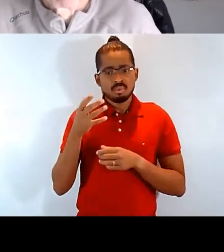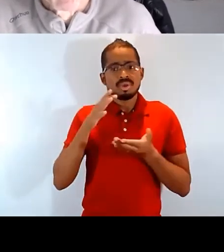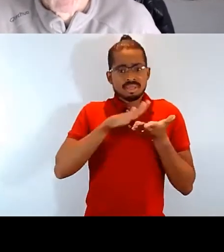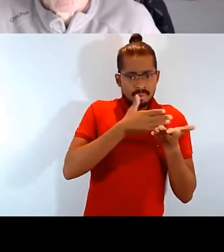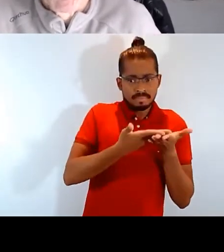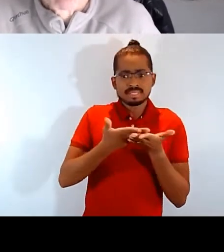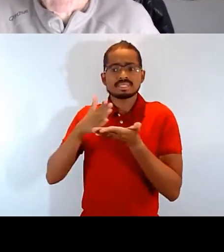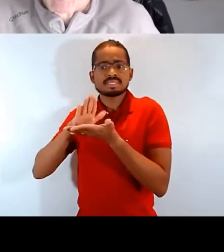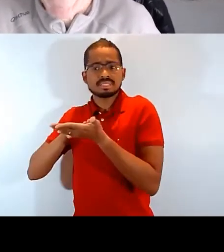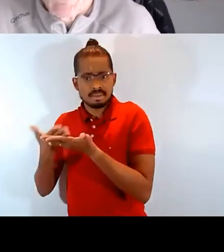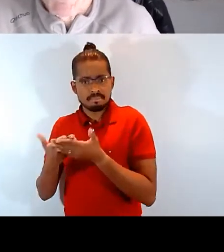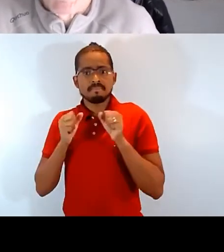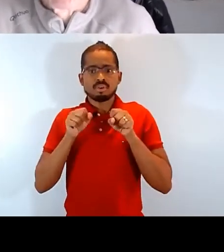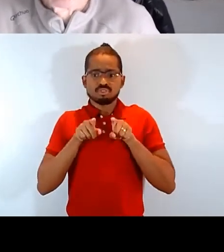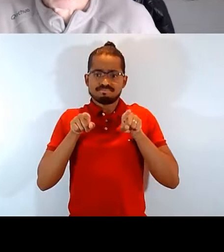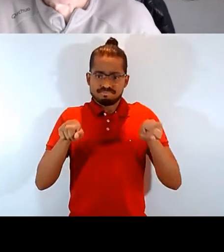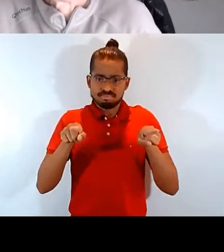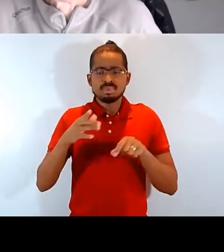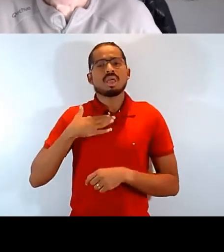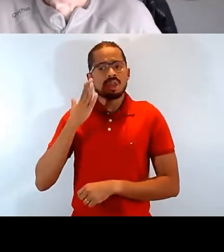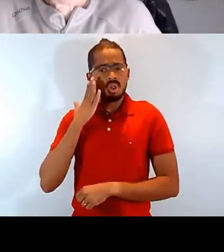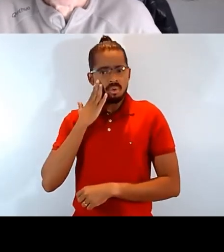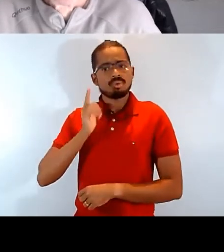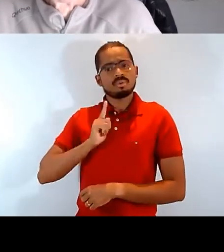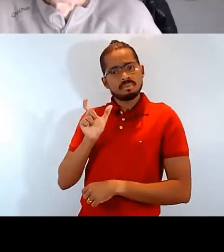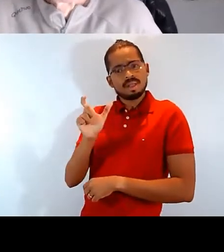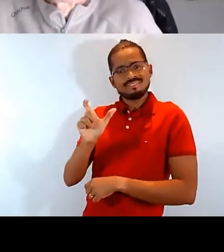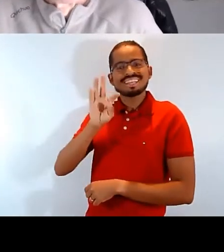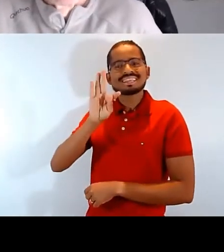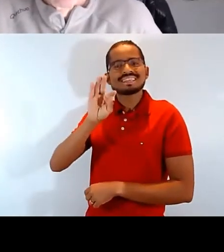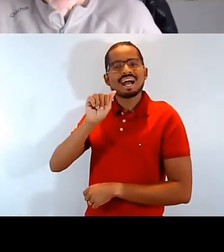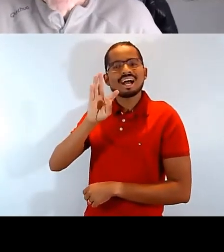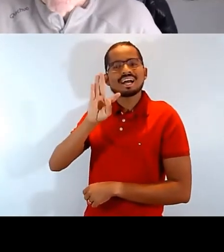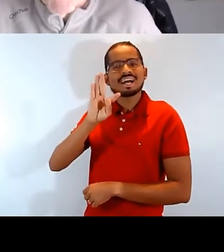in Portuguese for tactics, and I know there's a word for